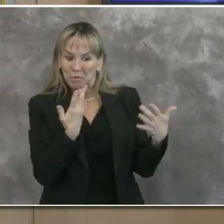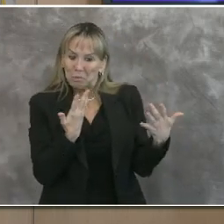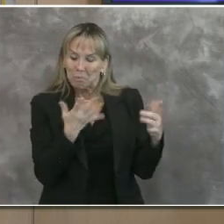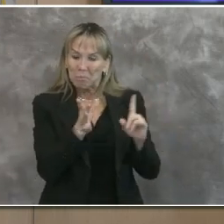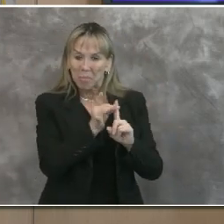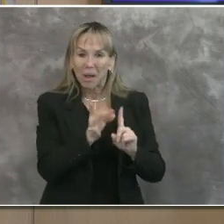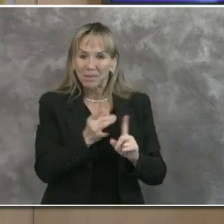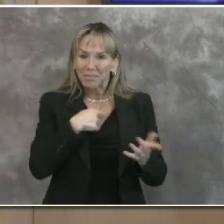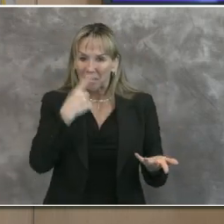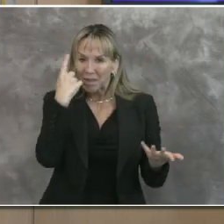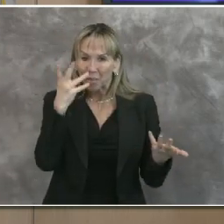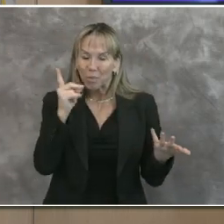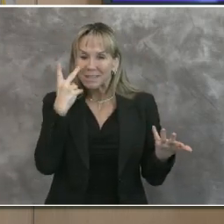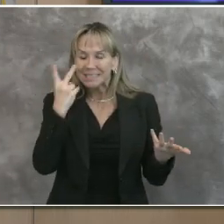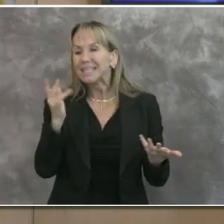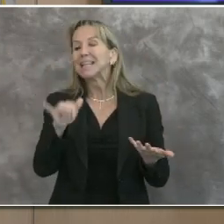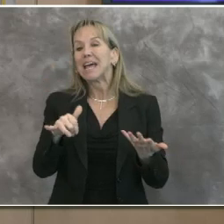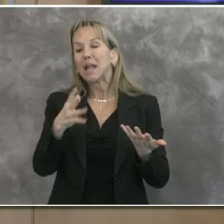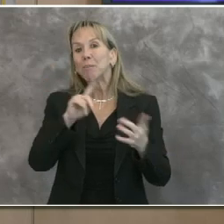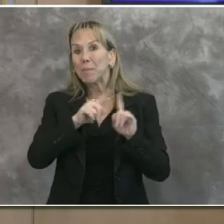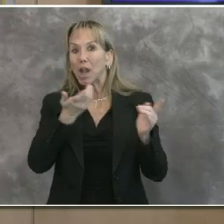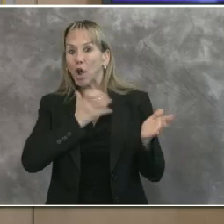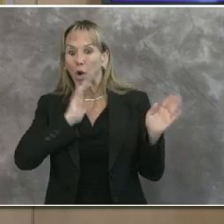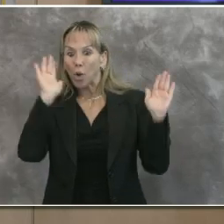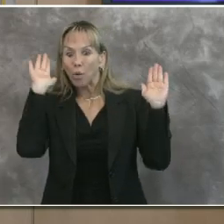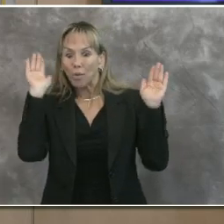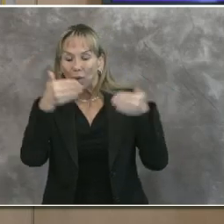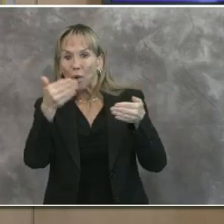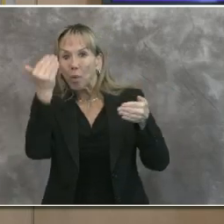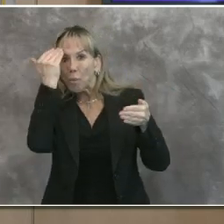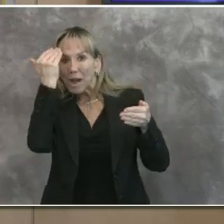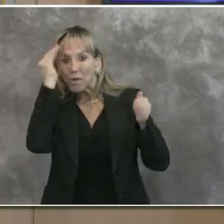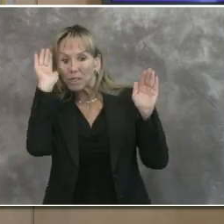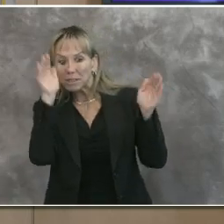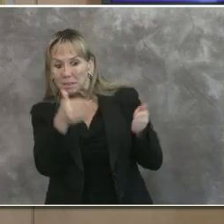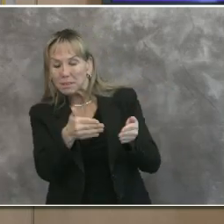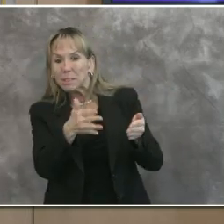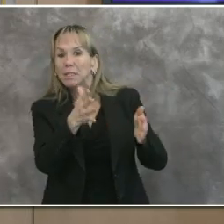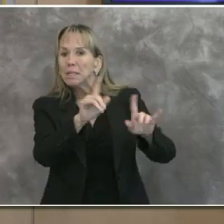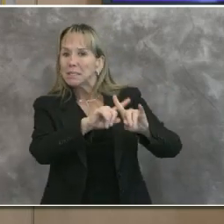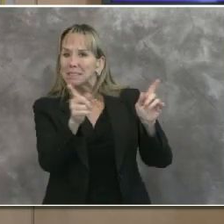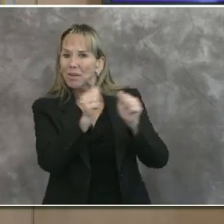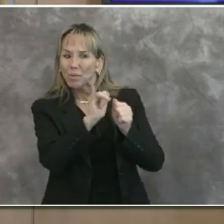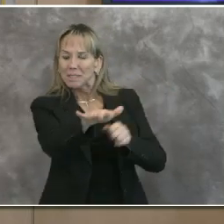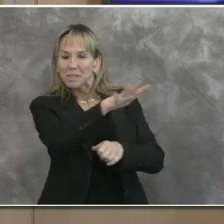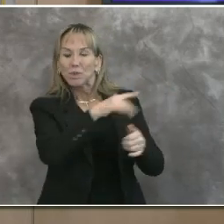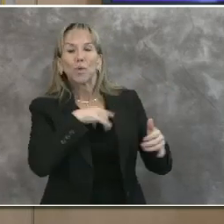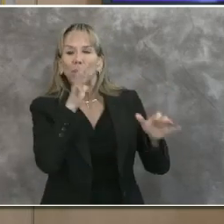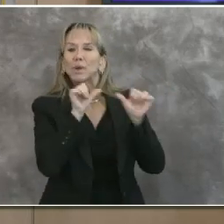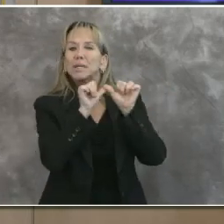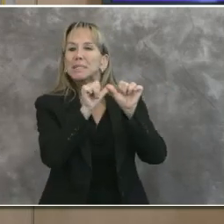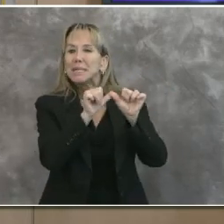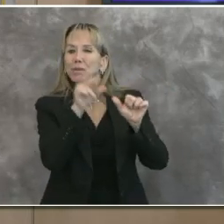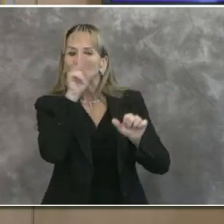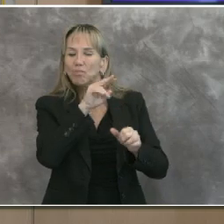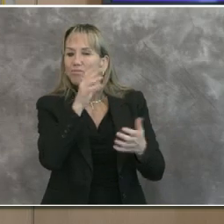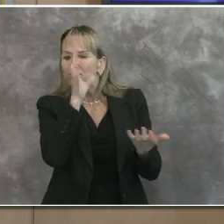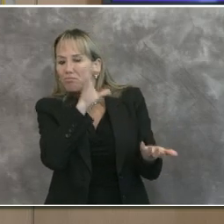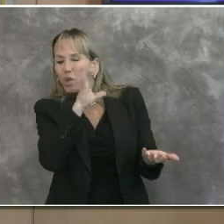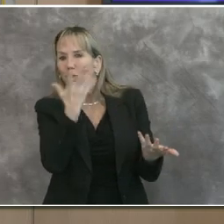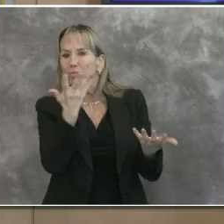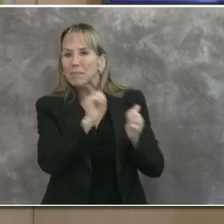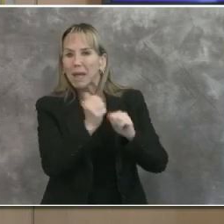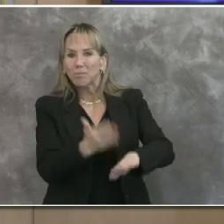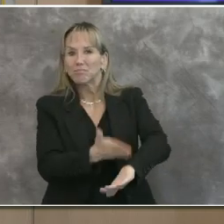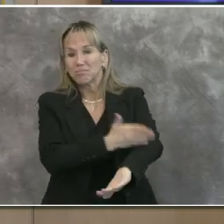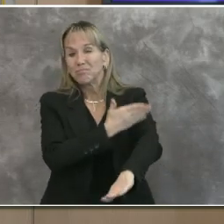think our awareness, our intentionality, and our focus is much different here. And so we'll continue to look for better ways that we can do